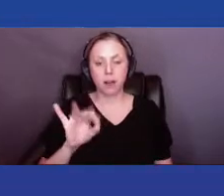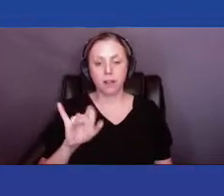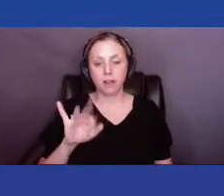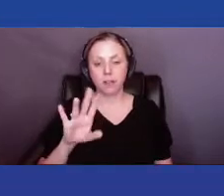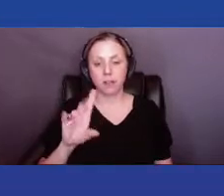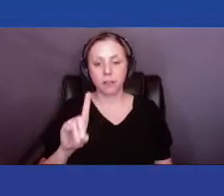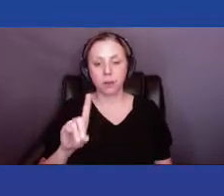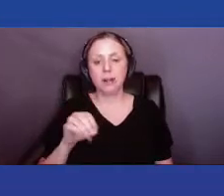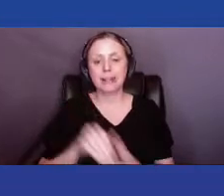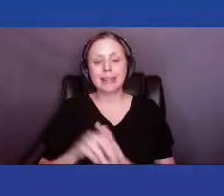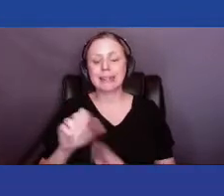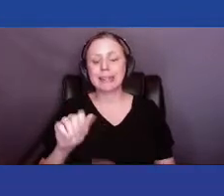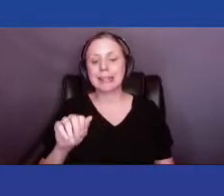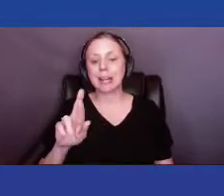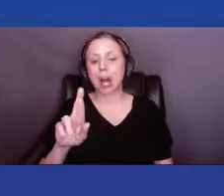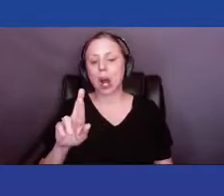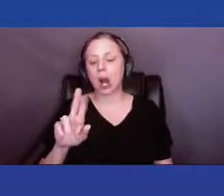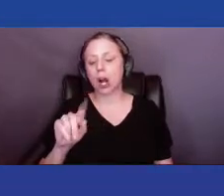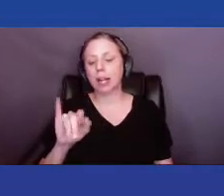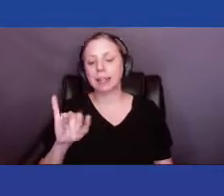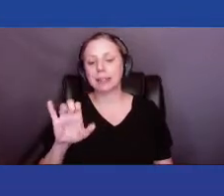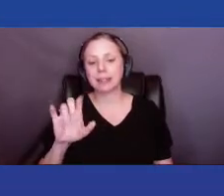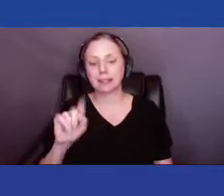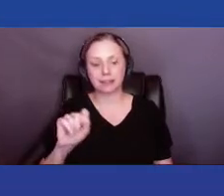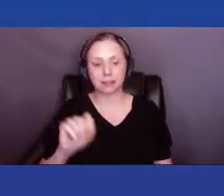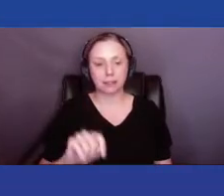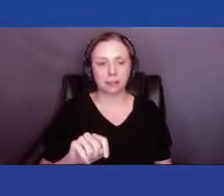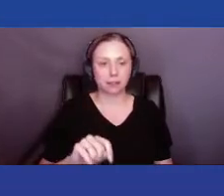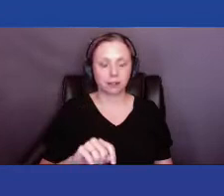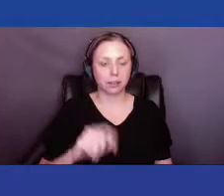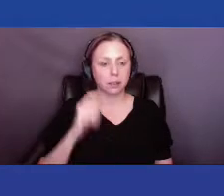Arctic. And next slide.